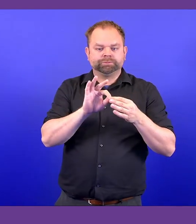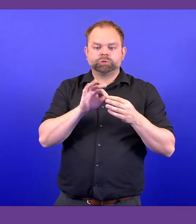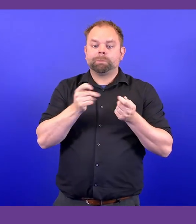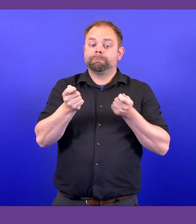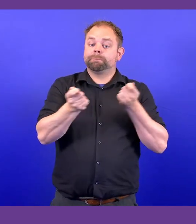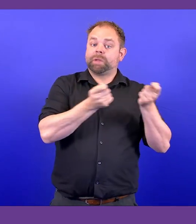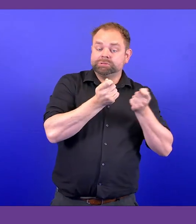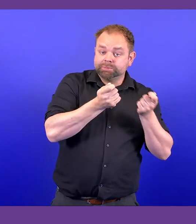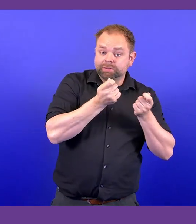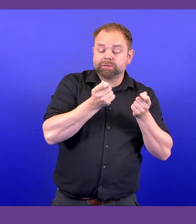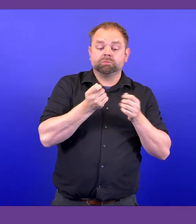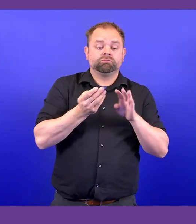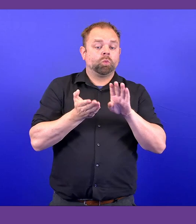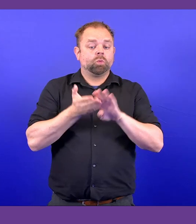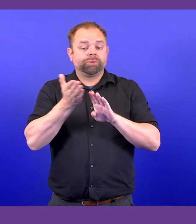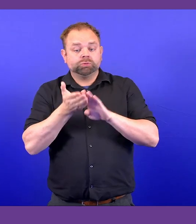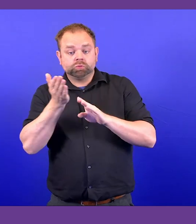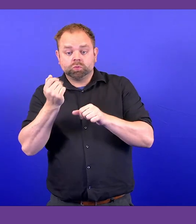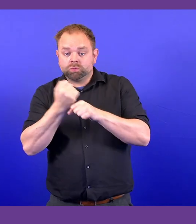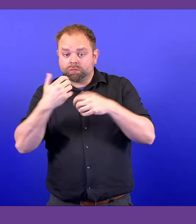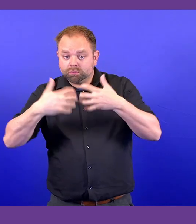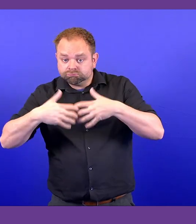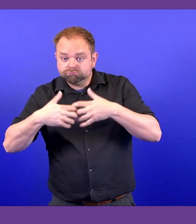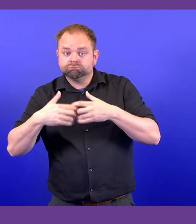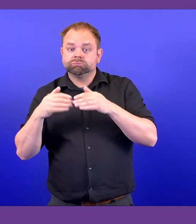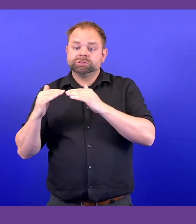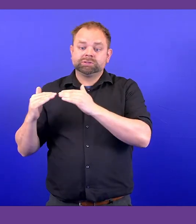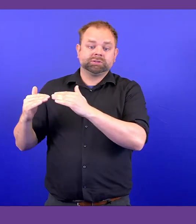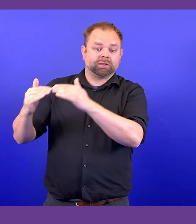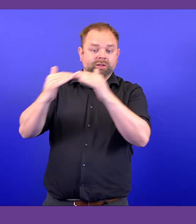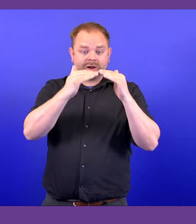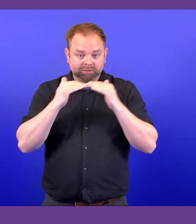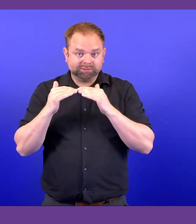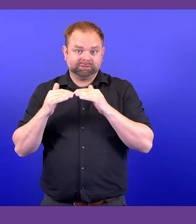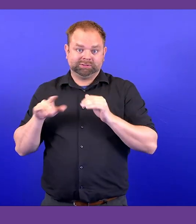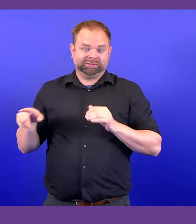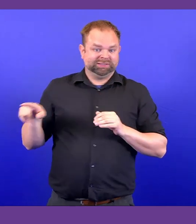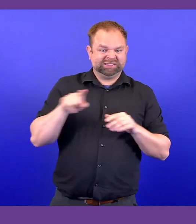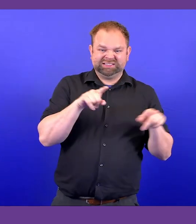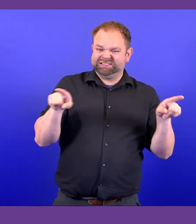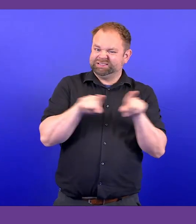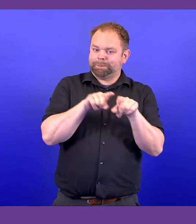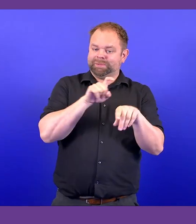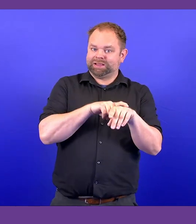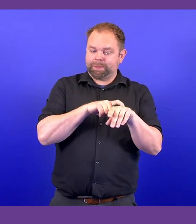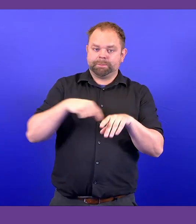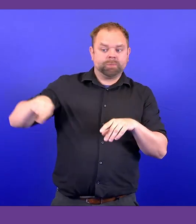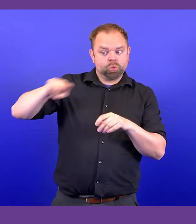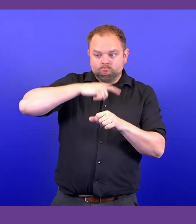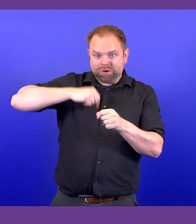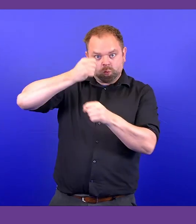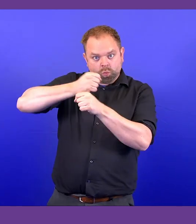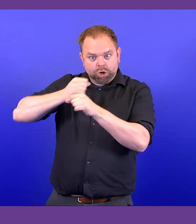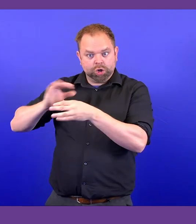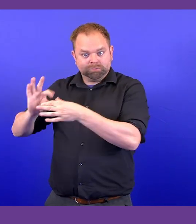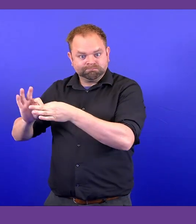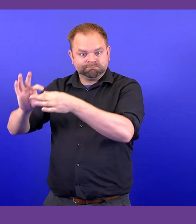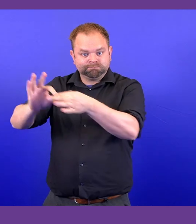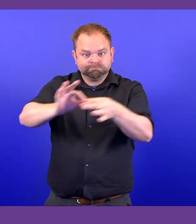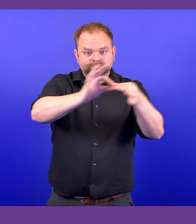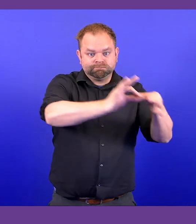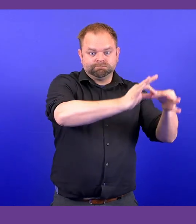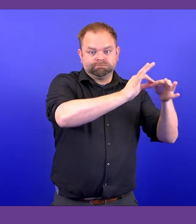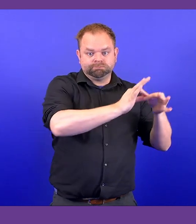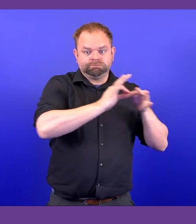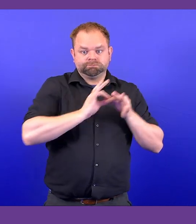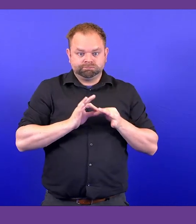it's end-to-end journey and not only trained by itself, because it's not valid. The journey starts at the door of